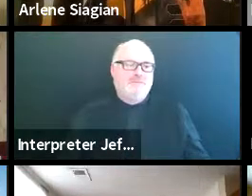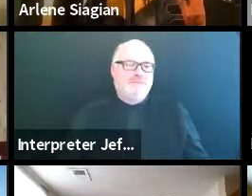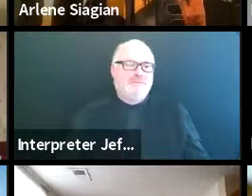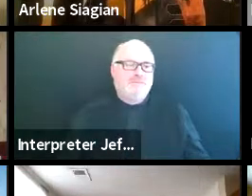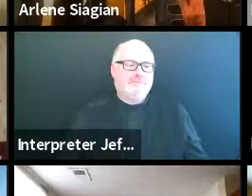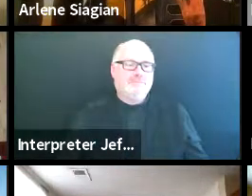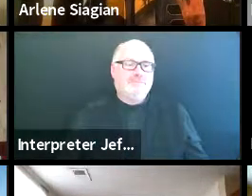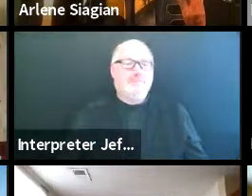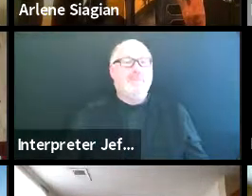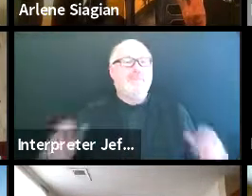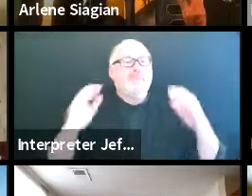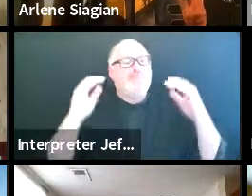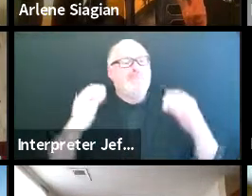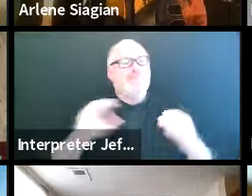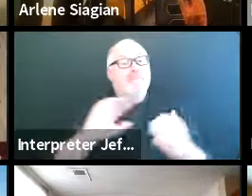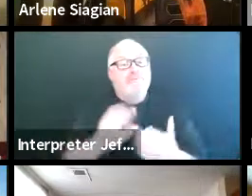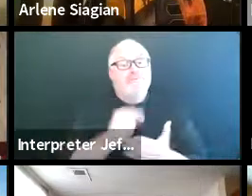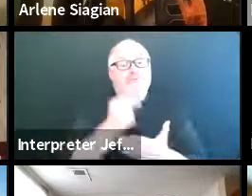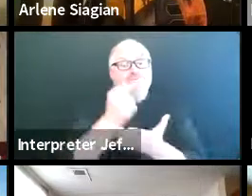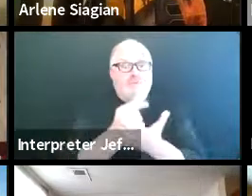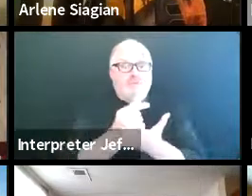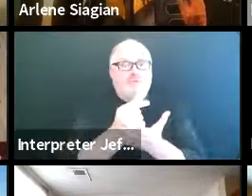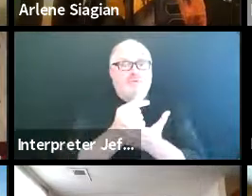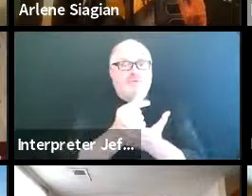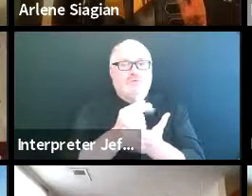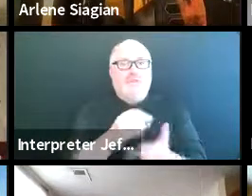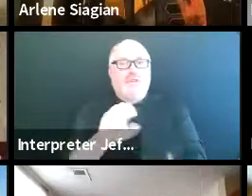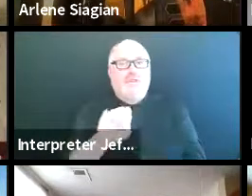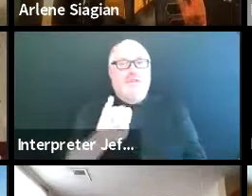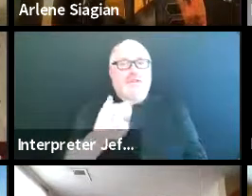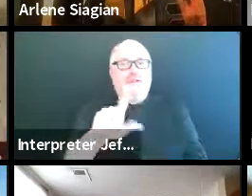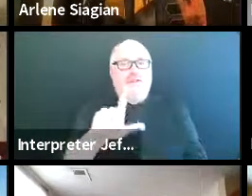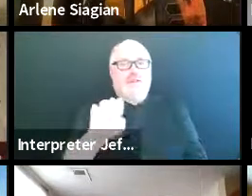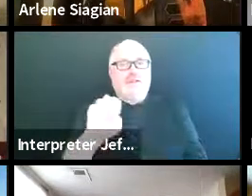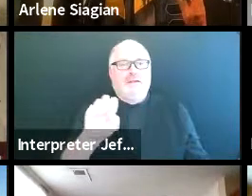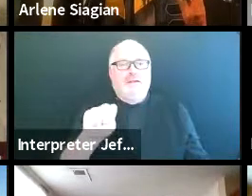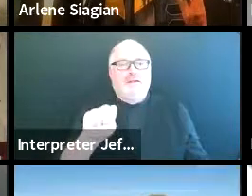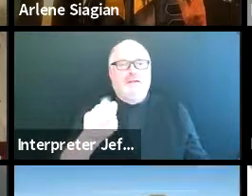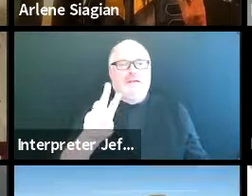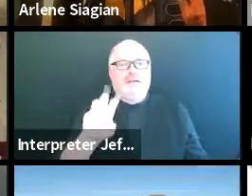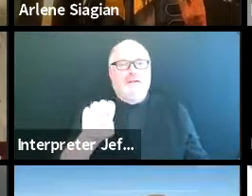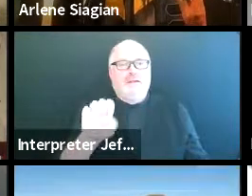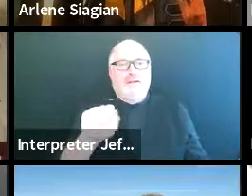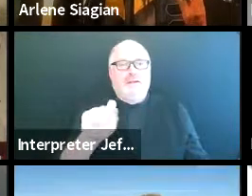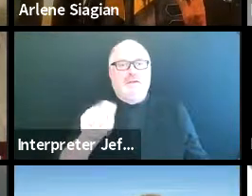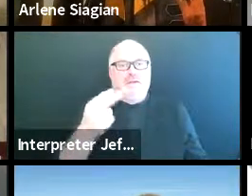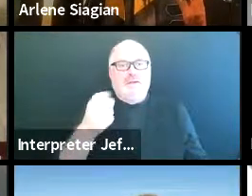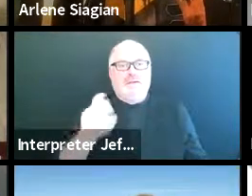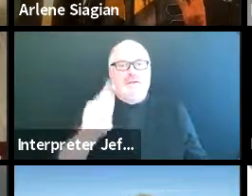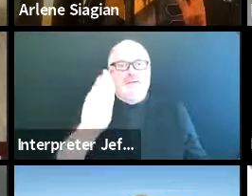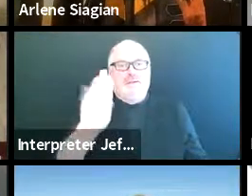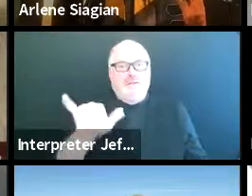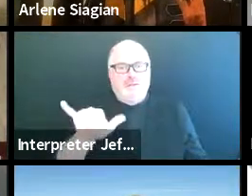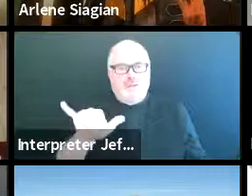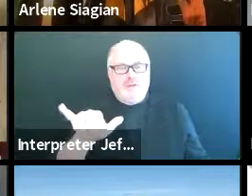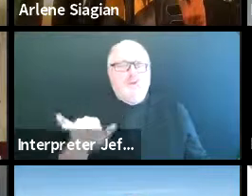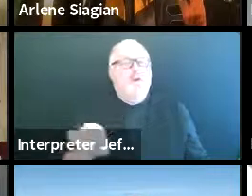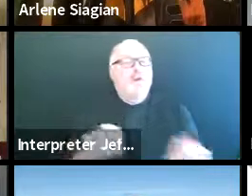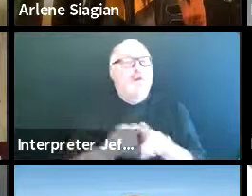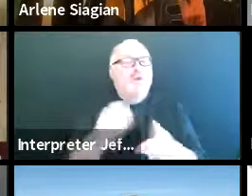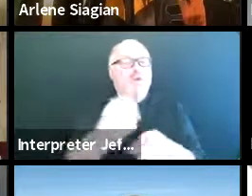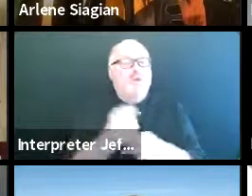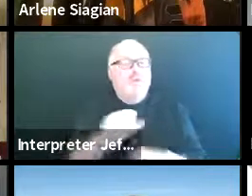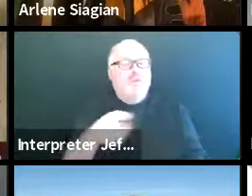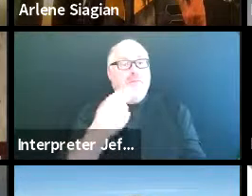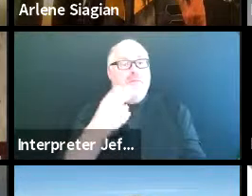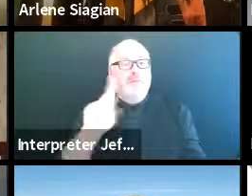All right, our next graduate is Eileen Weatherby. Dr. Weatherby is also receiving her PhD